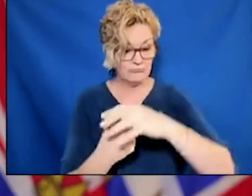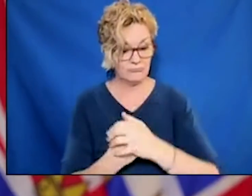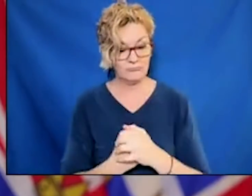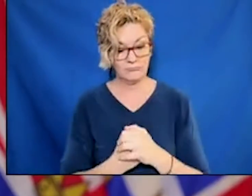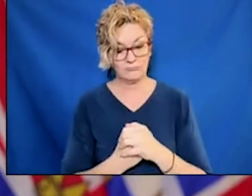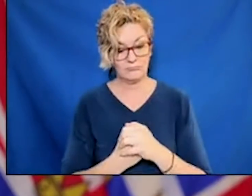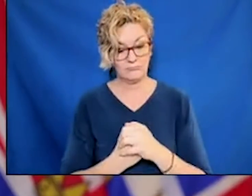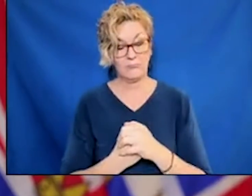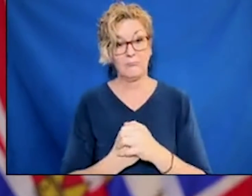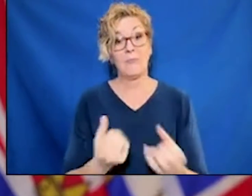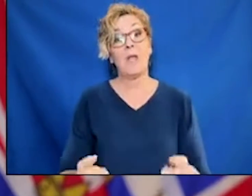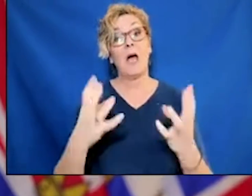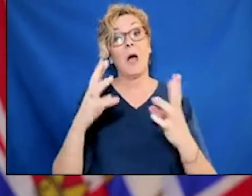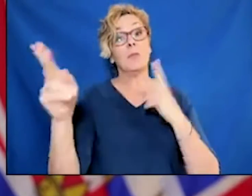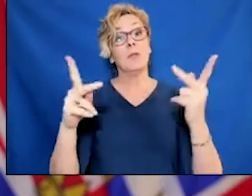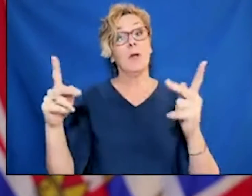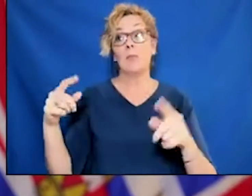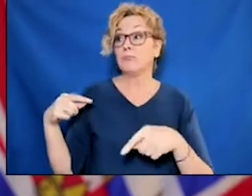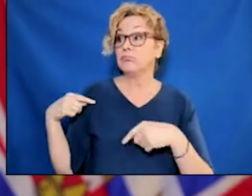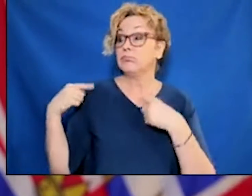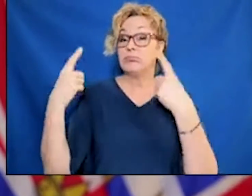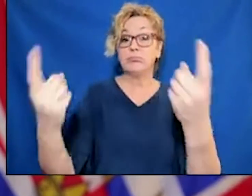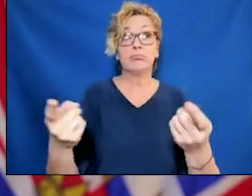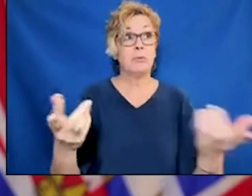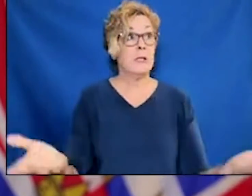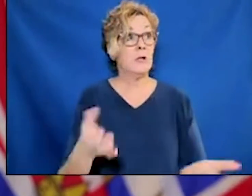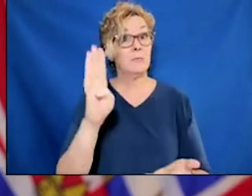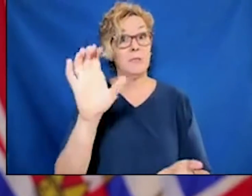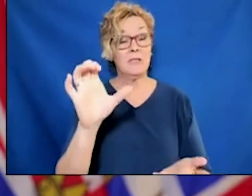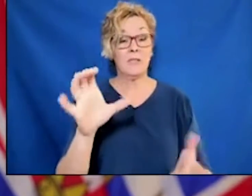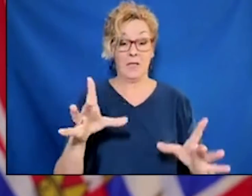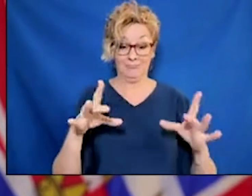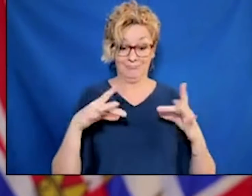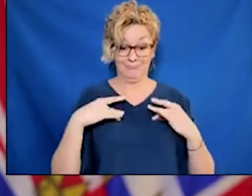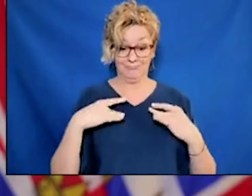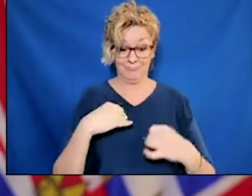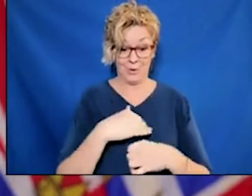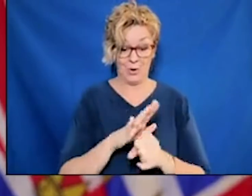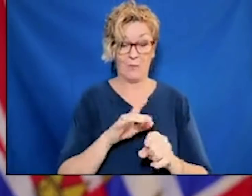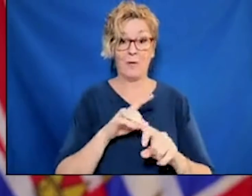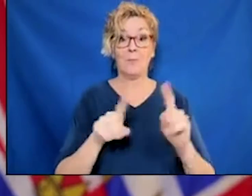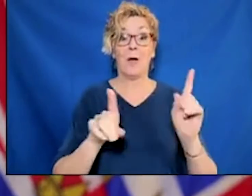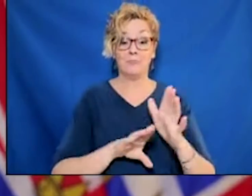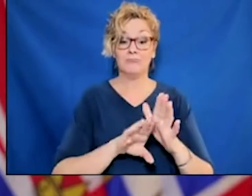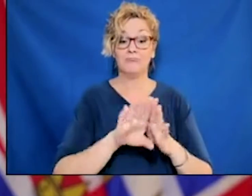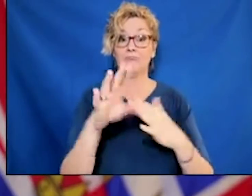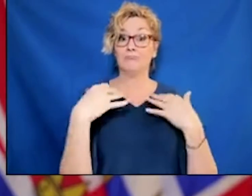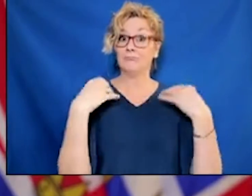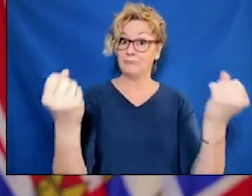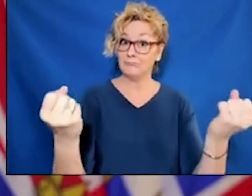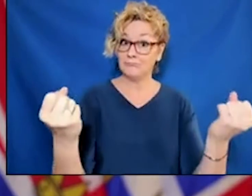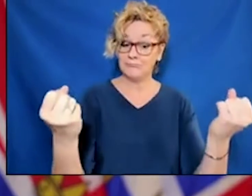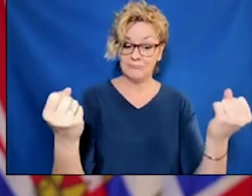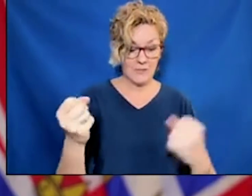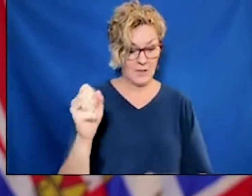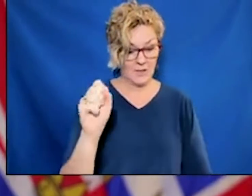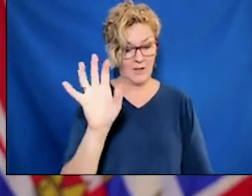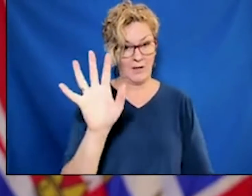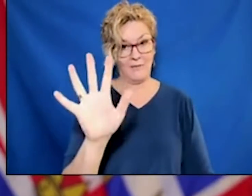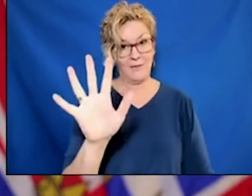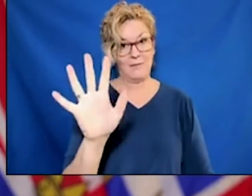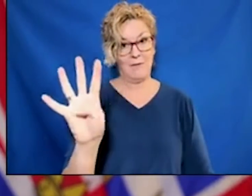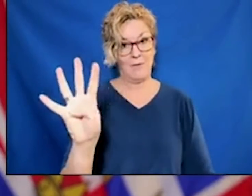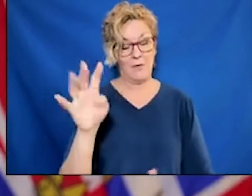54,656 people have recovered in that they're no longer positive for COVID-19. Over the